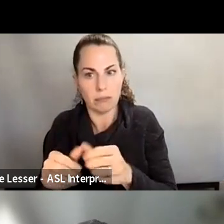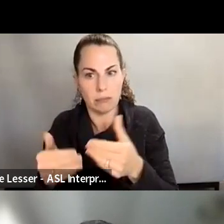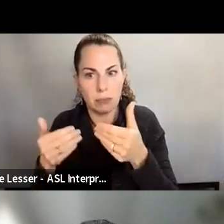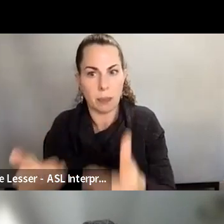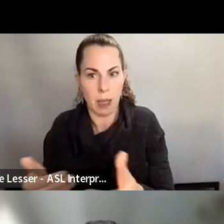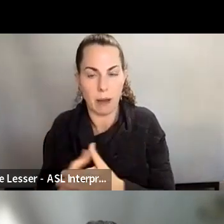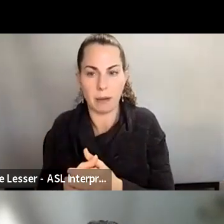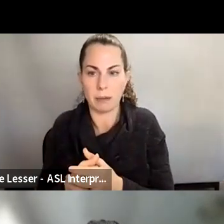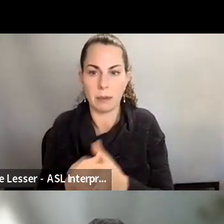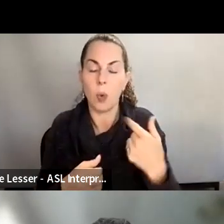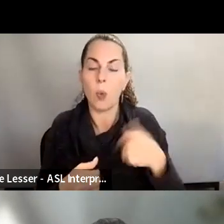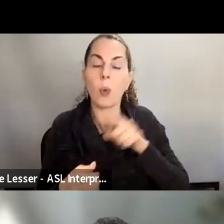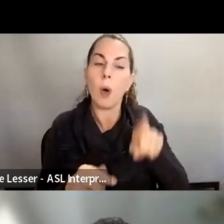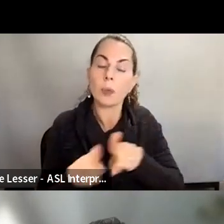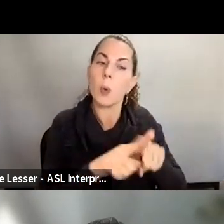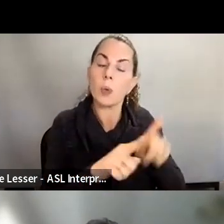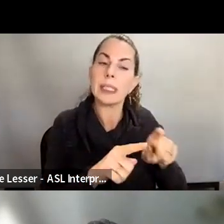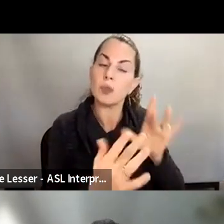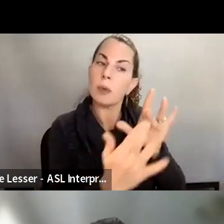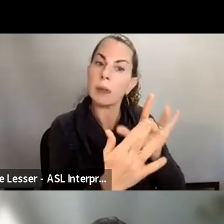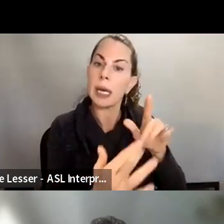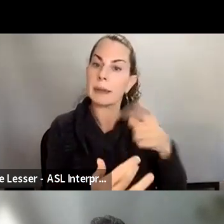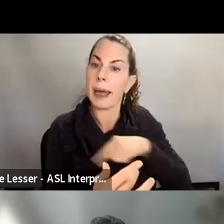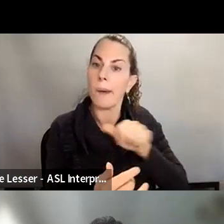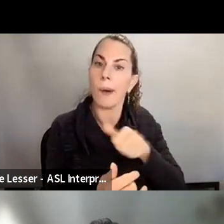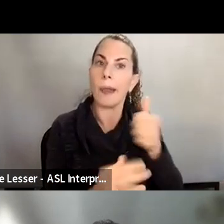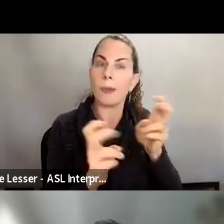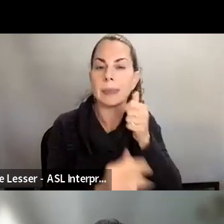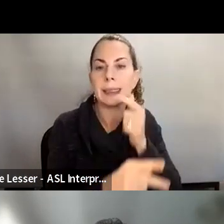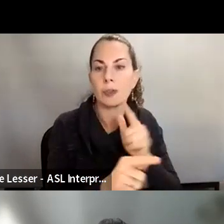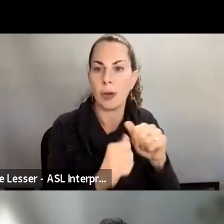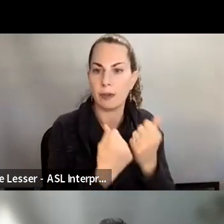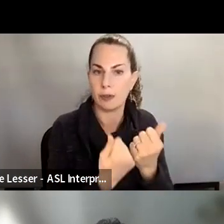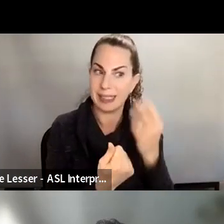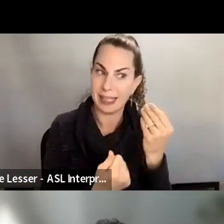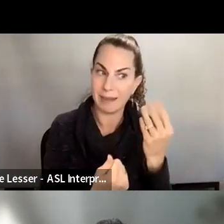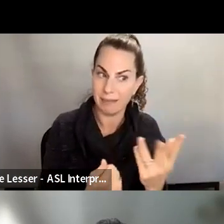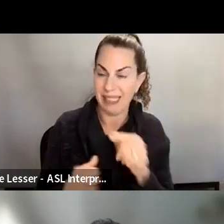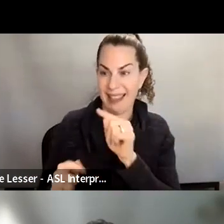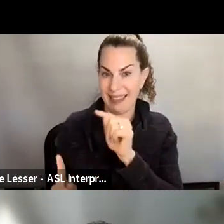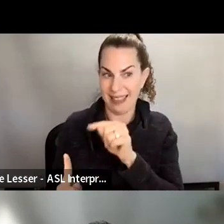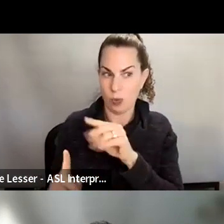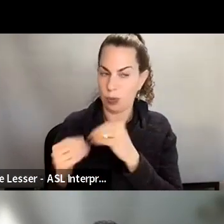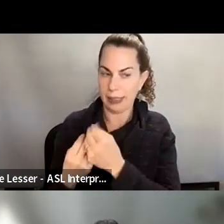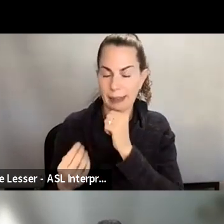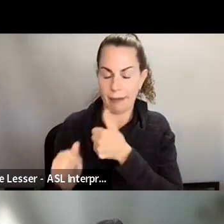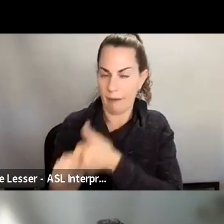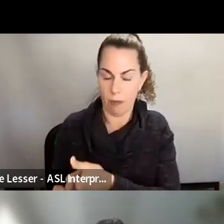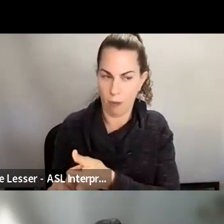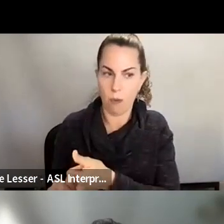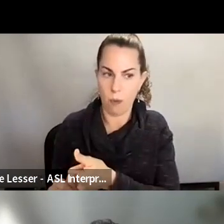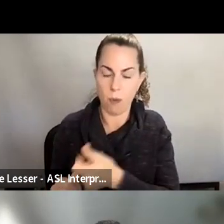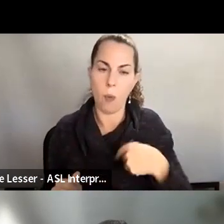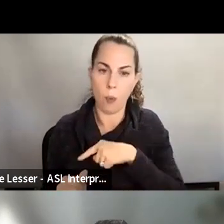have an obligation to reach out to our other sister agencies and say, look, we've tried. This is an actor that just doesn't want to do it. It's an obligation we